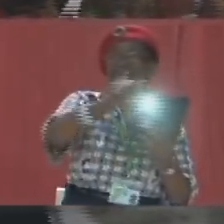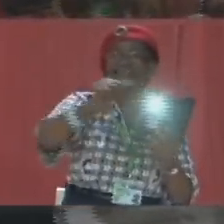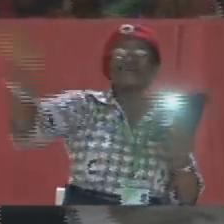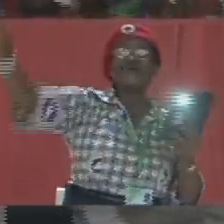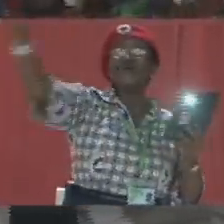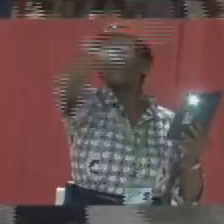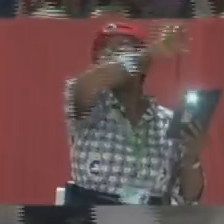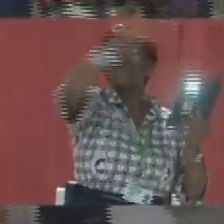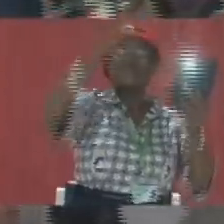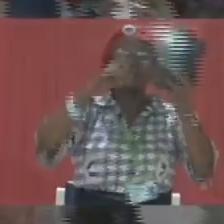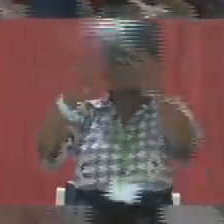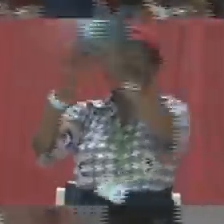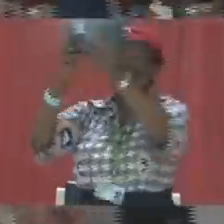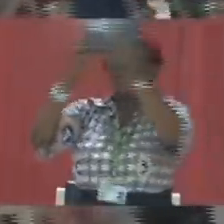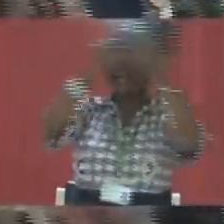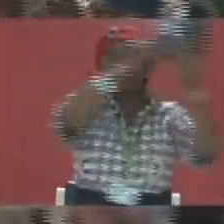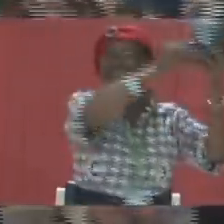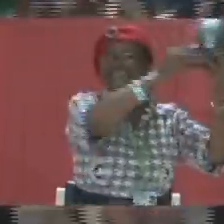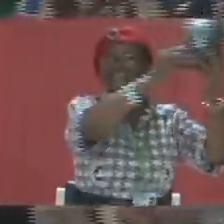wave your light.